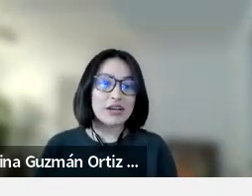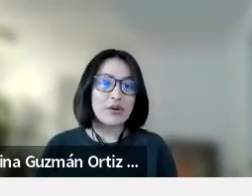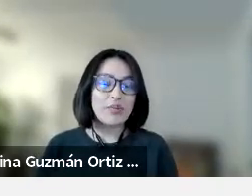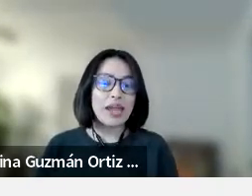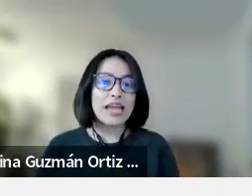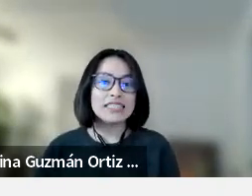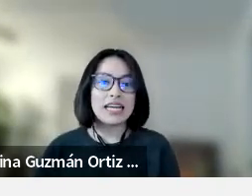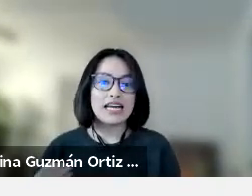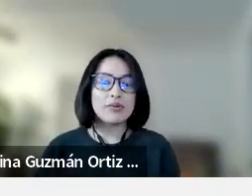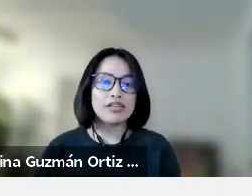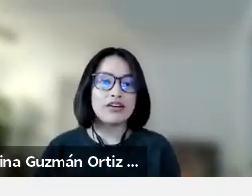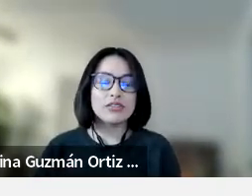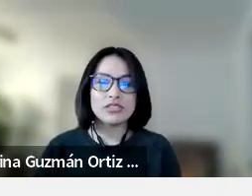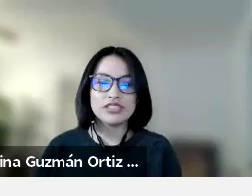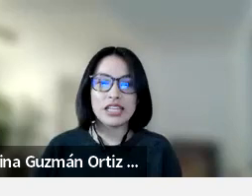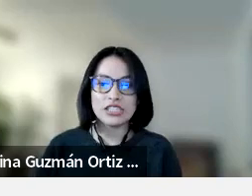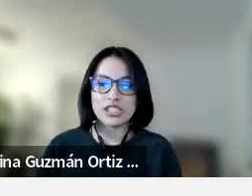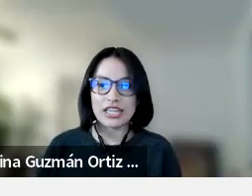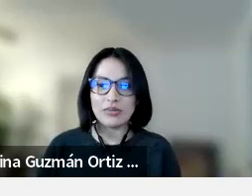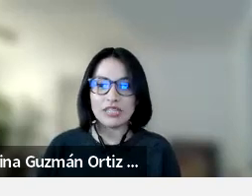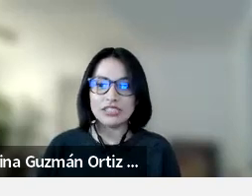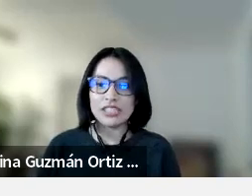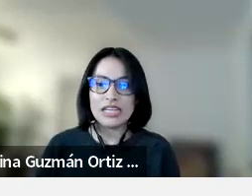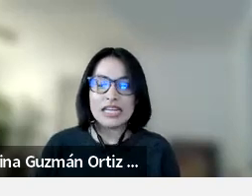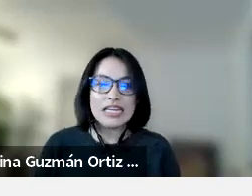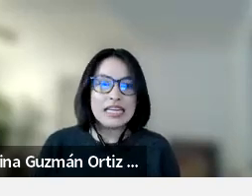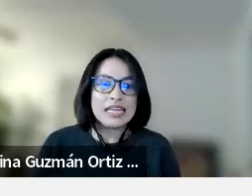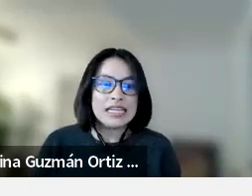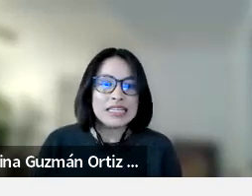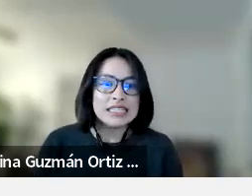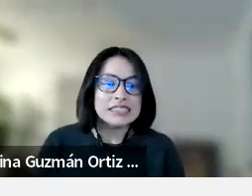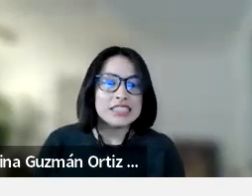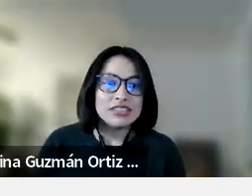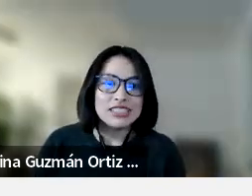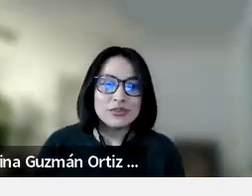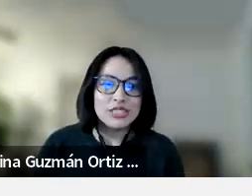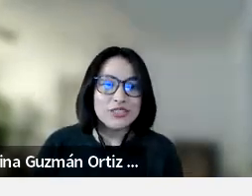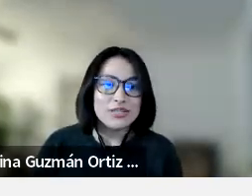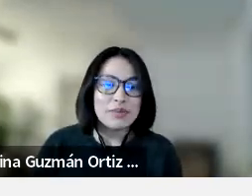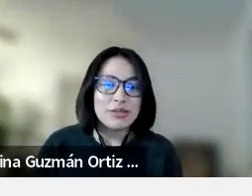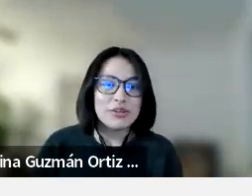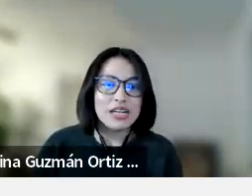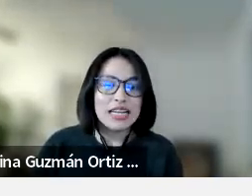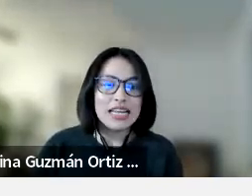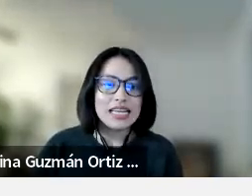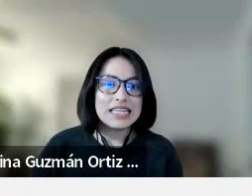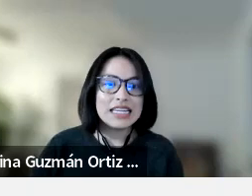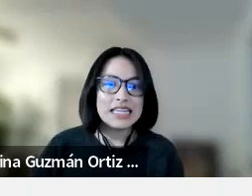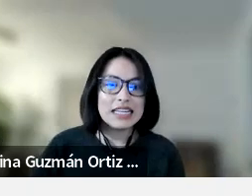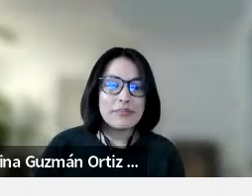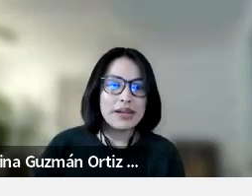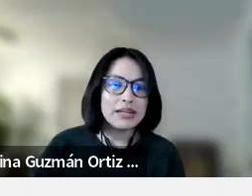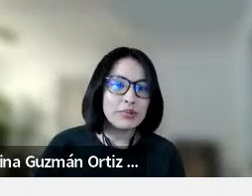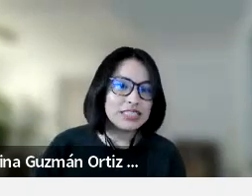select that globe, and it will allow you to select your language. Si nos está escuchando en español